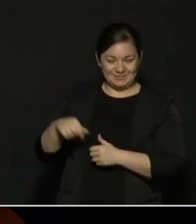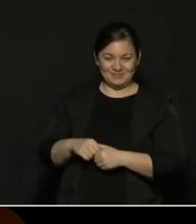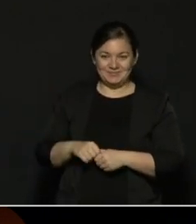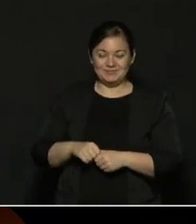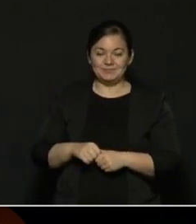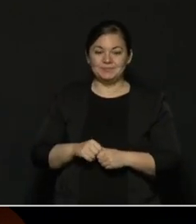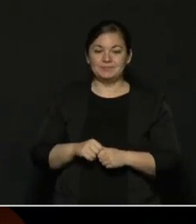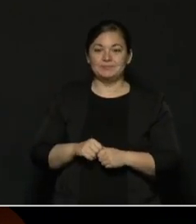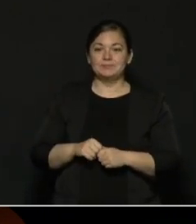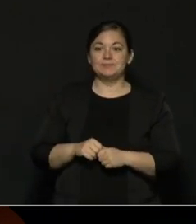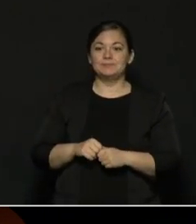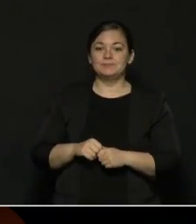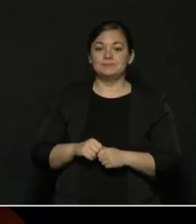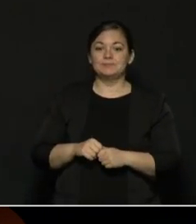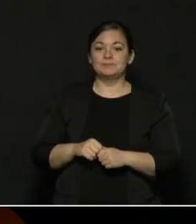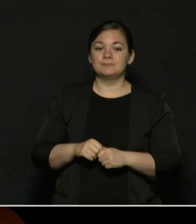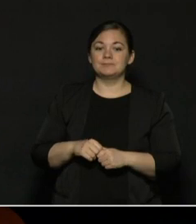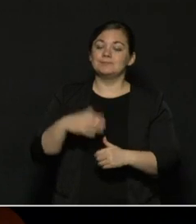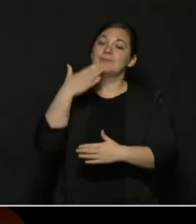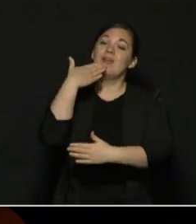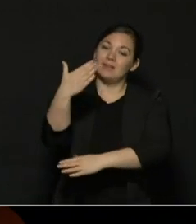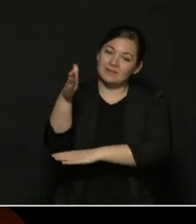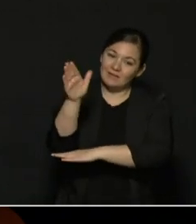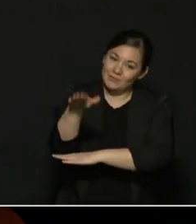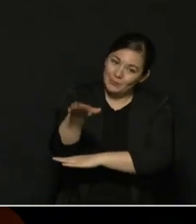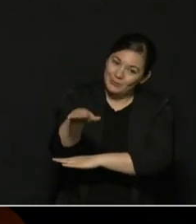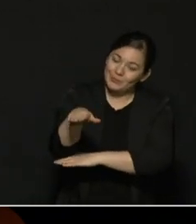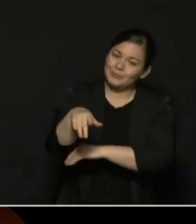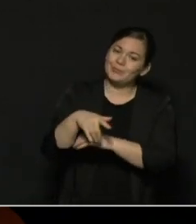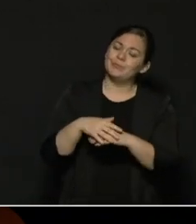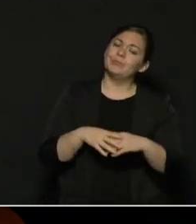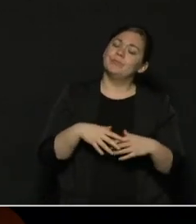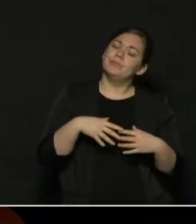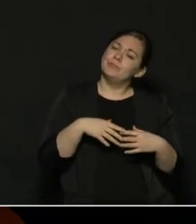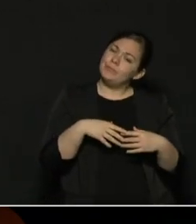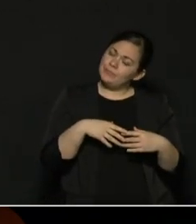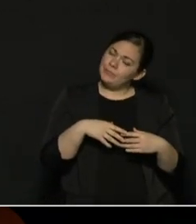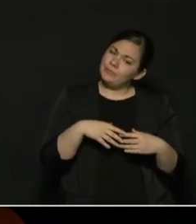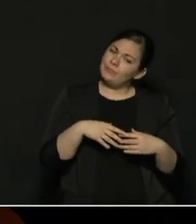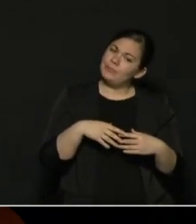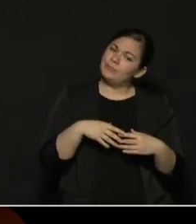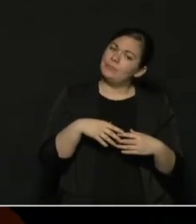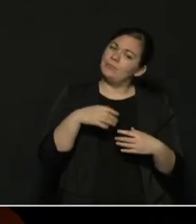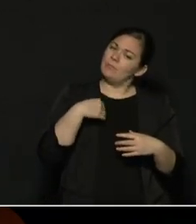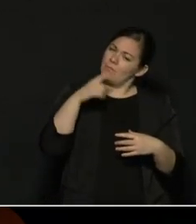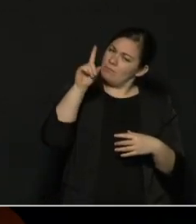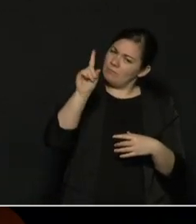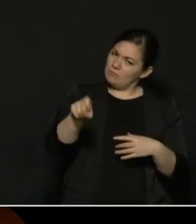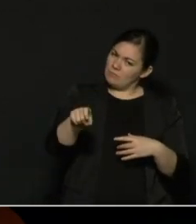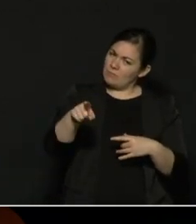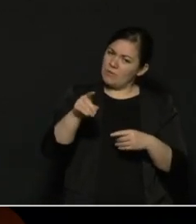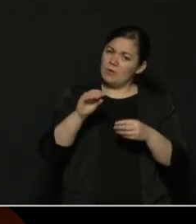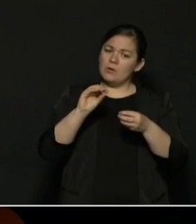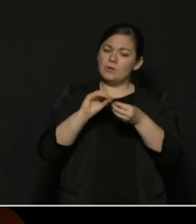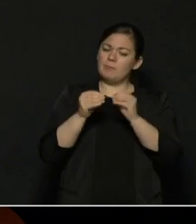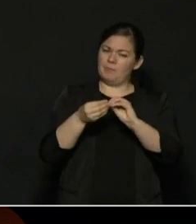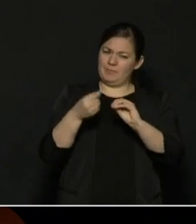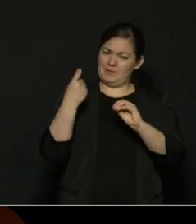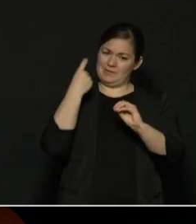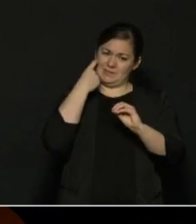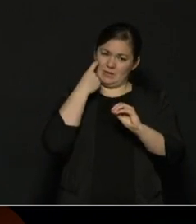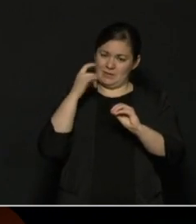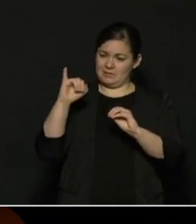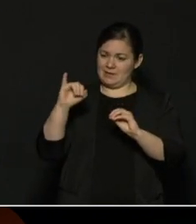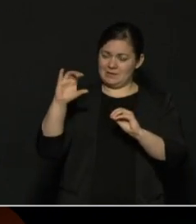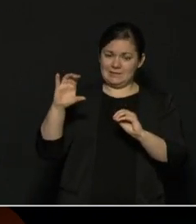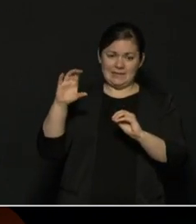Good afternoon, Dr. Williams. Wanted to ask about the stat you mentioned regarding ICU cases and